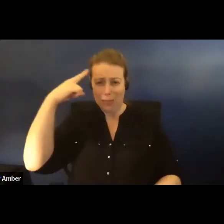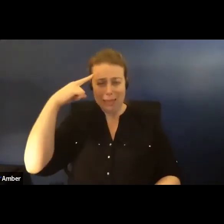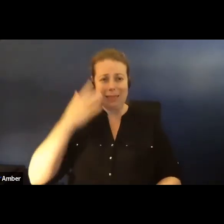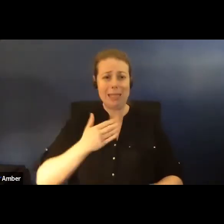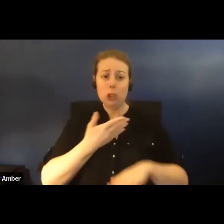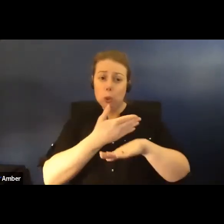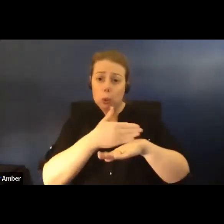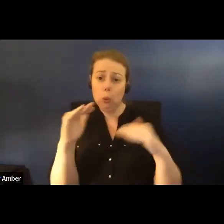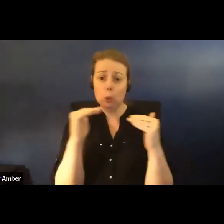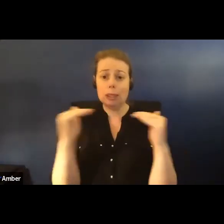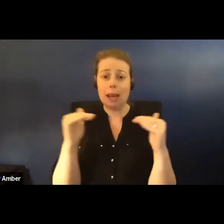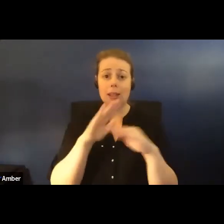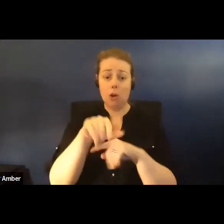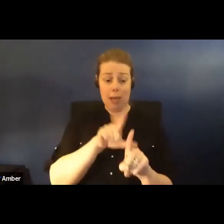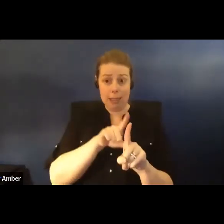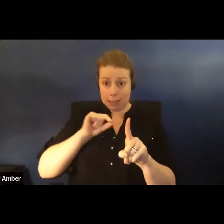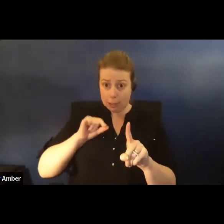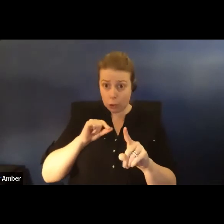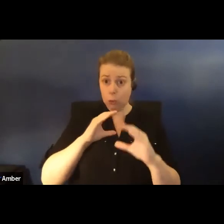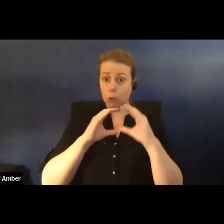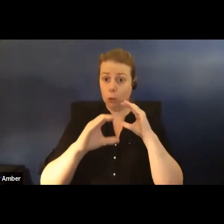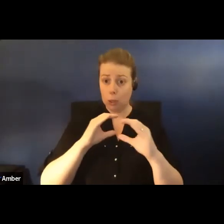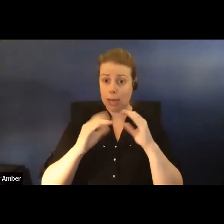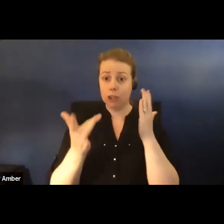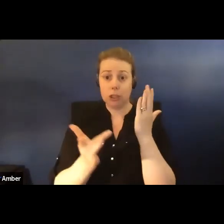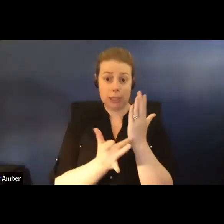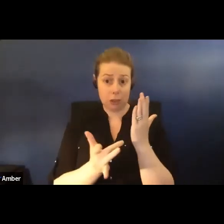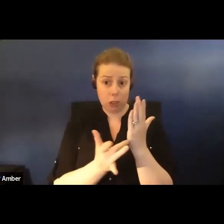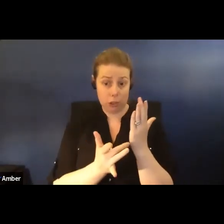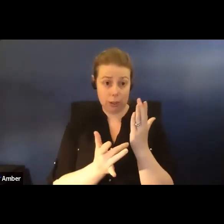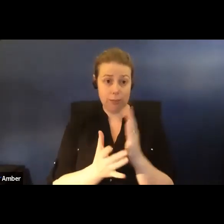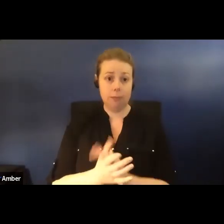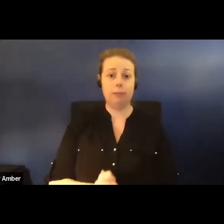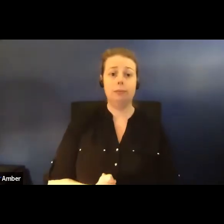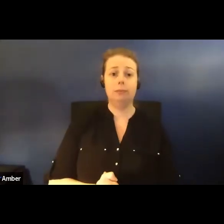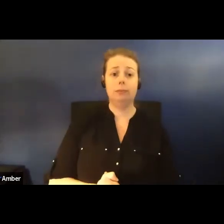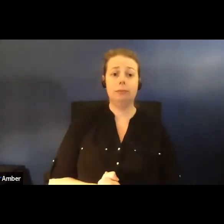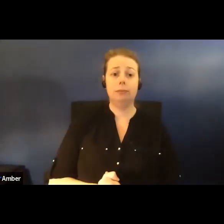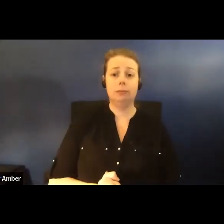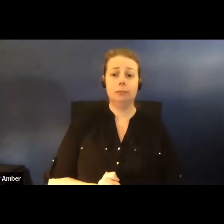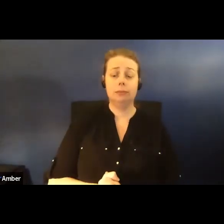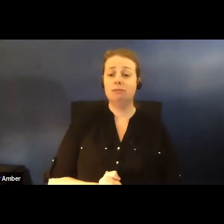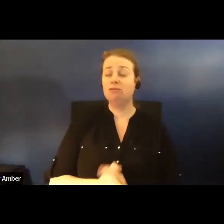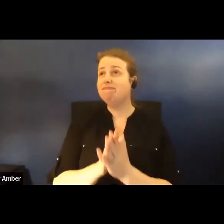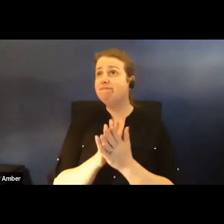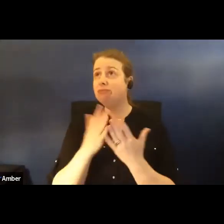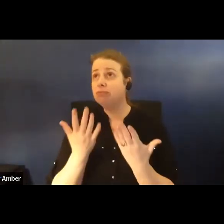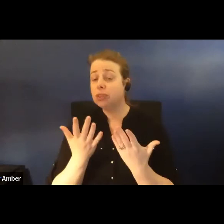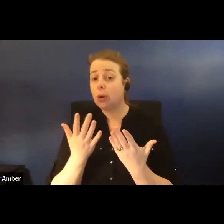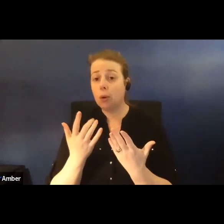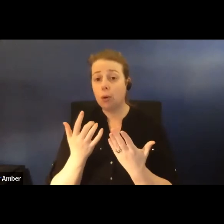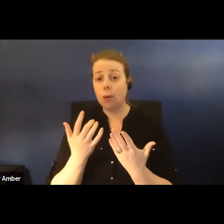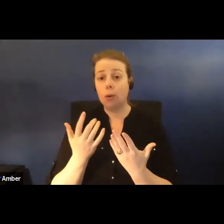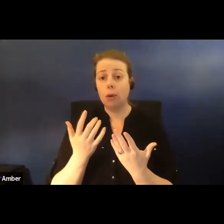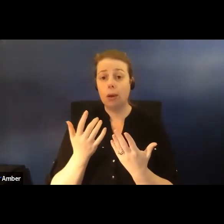deals with digital communications technology. So that's everything from being able to pick up